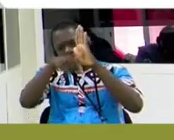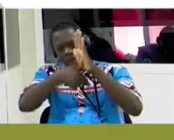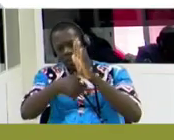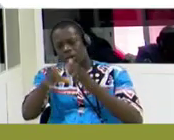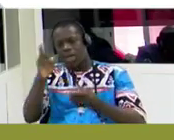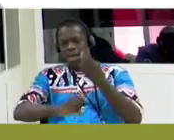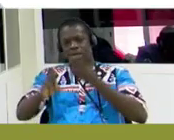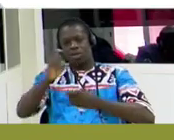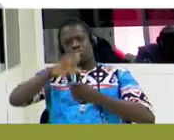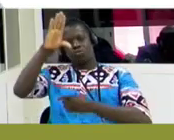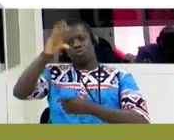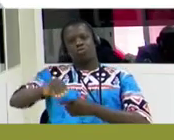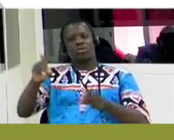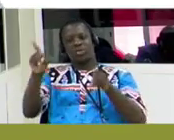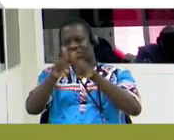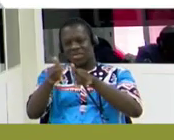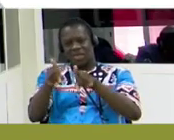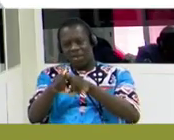again."